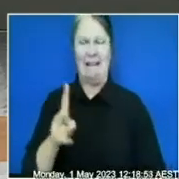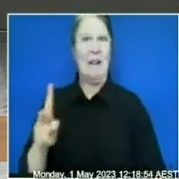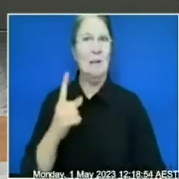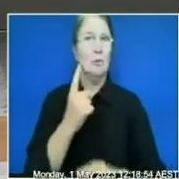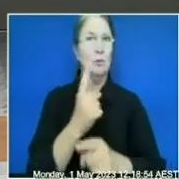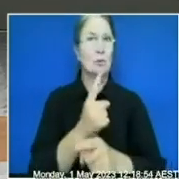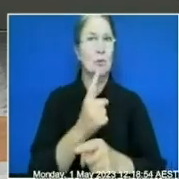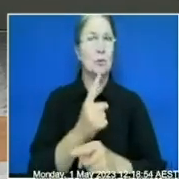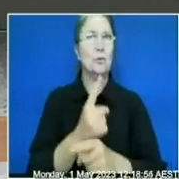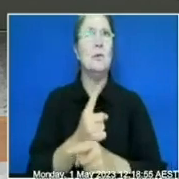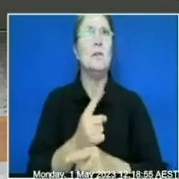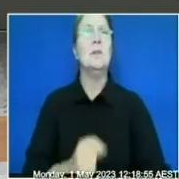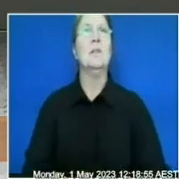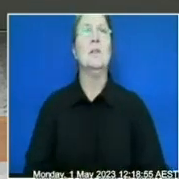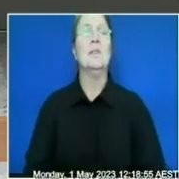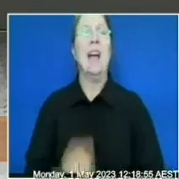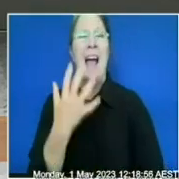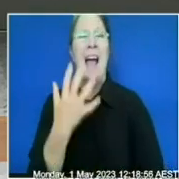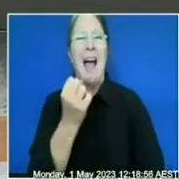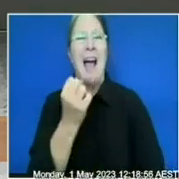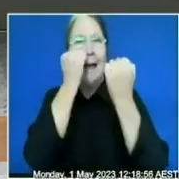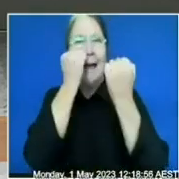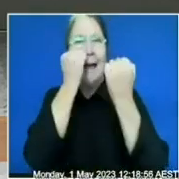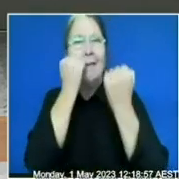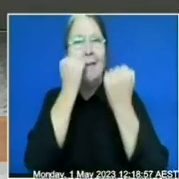for their health as the rest of us.